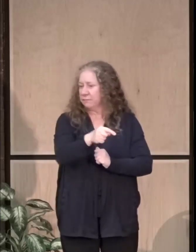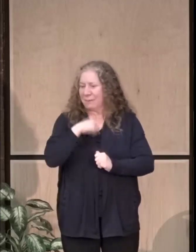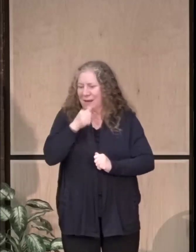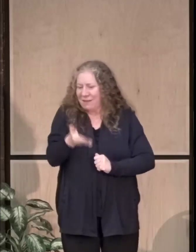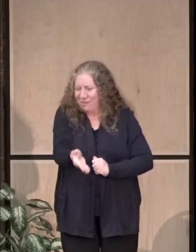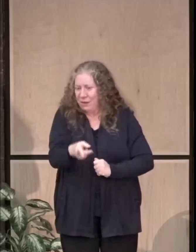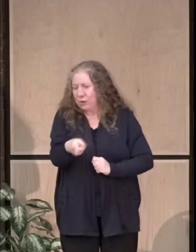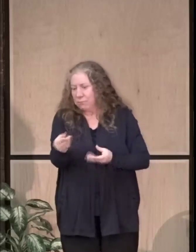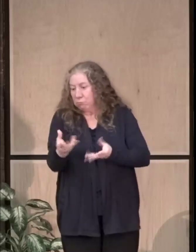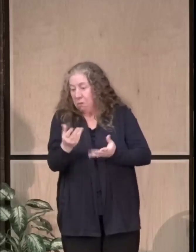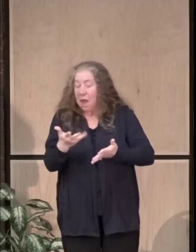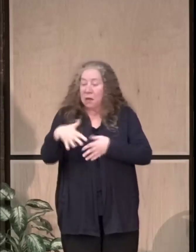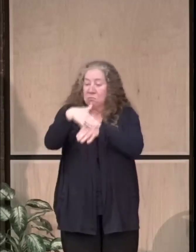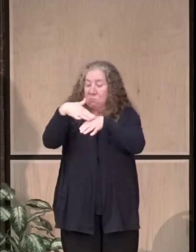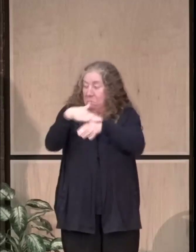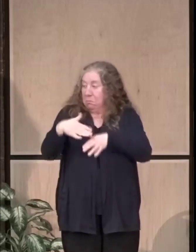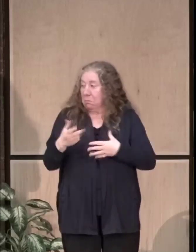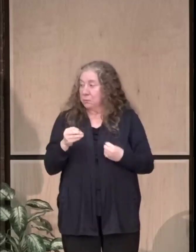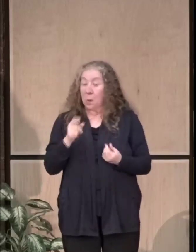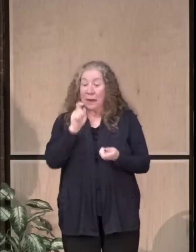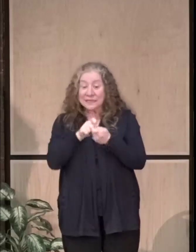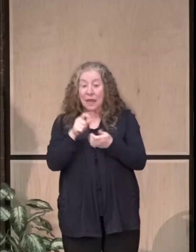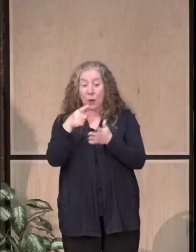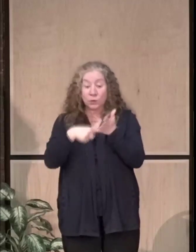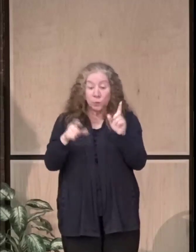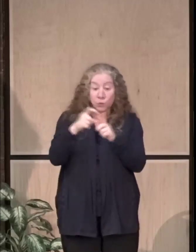anybody. So I can't speak to what his conversations